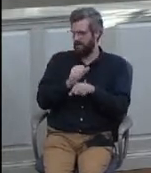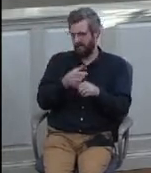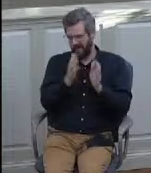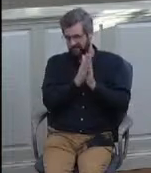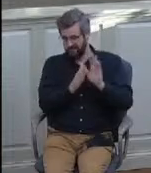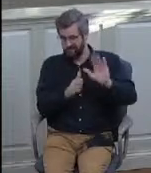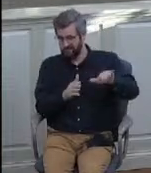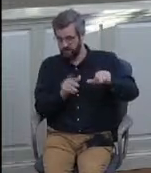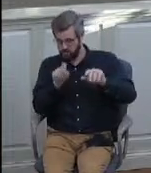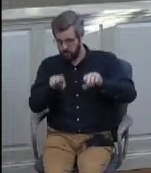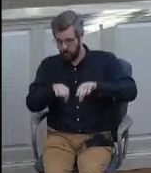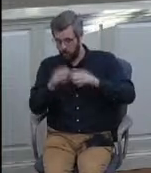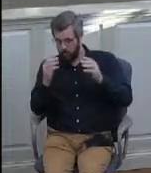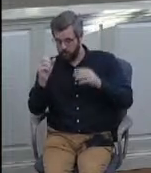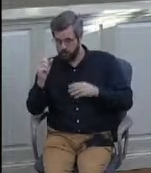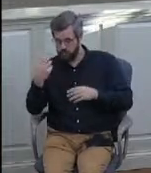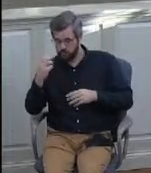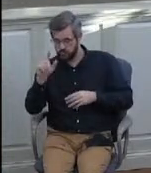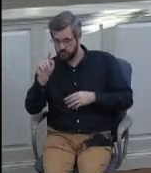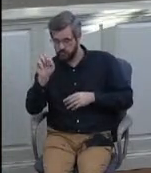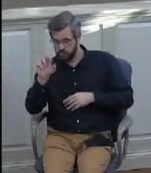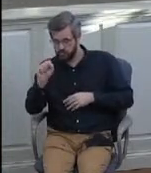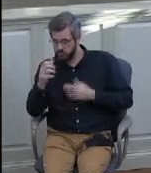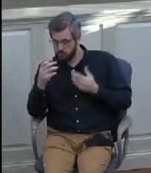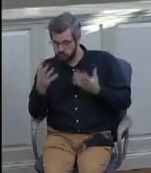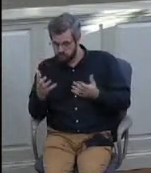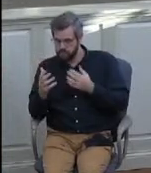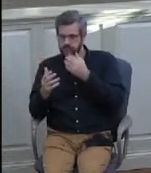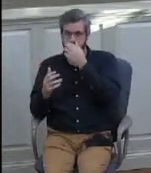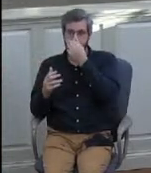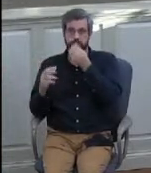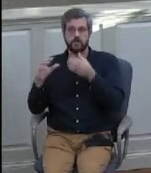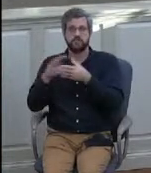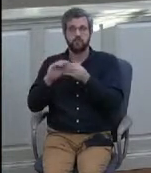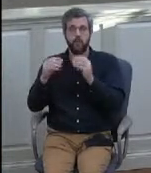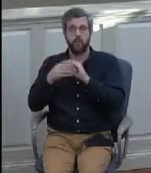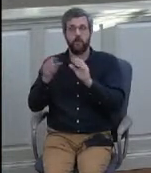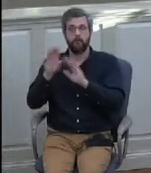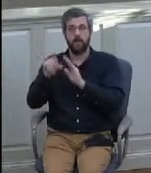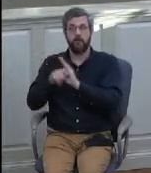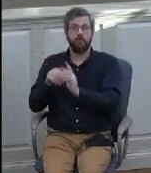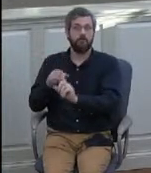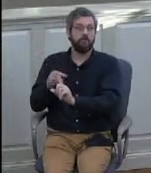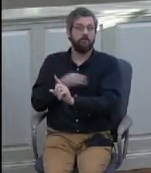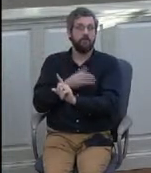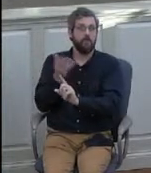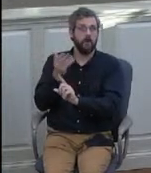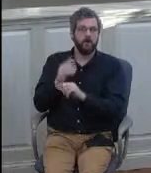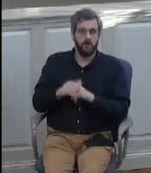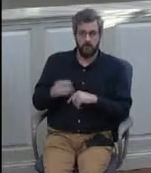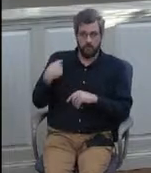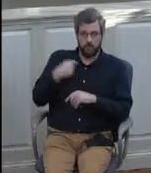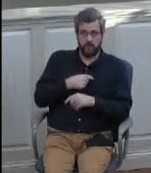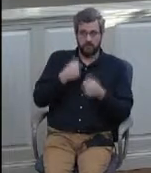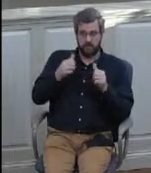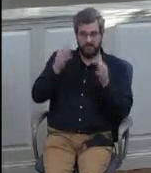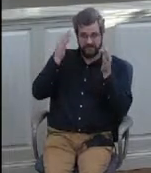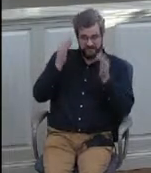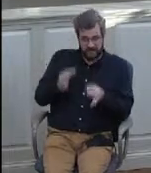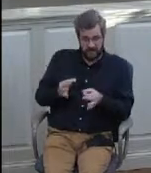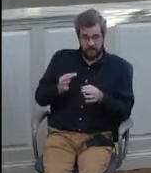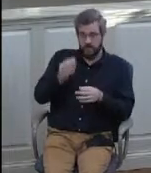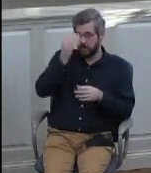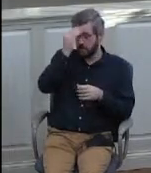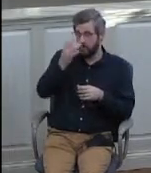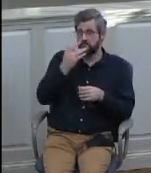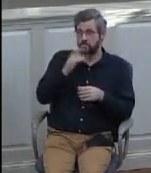open the shelter now or not? The backstory behind that is, even when we're deciding that, and we were very fortunate to have